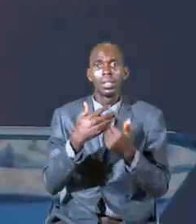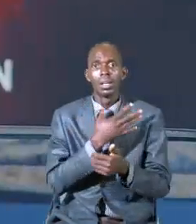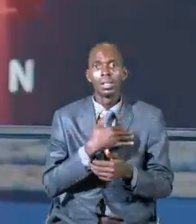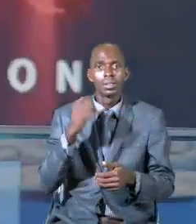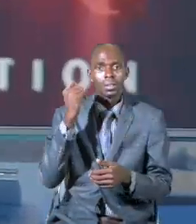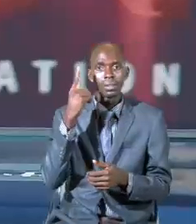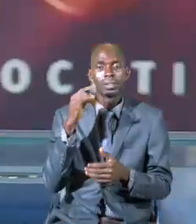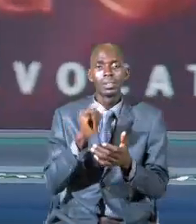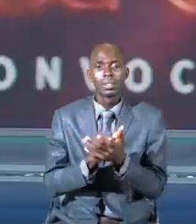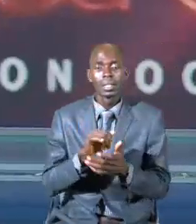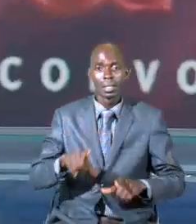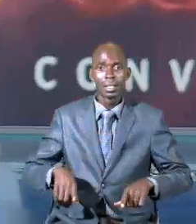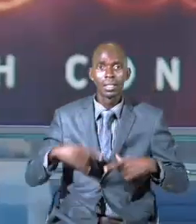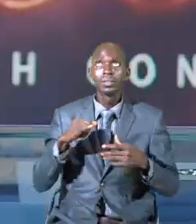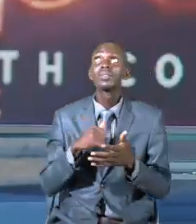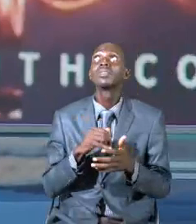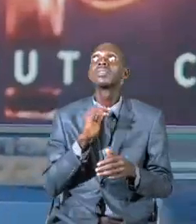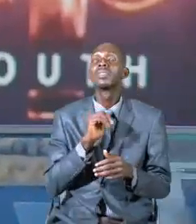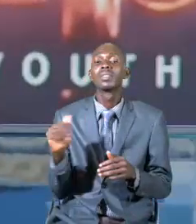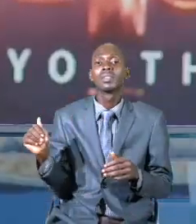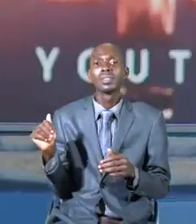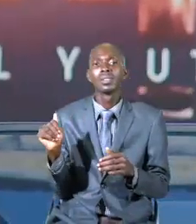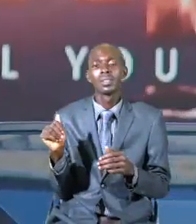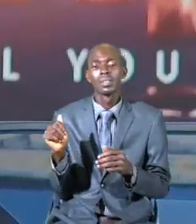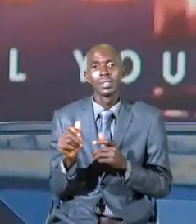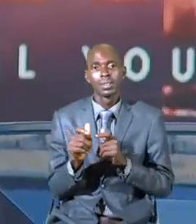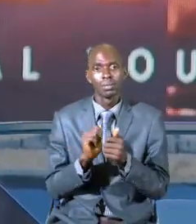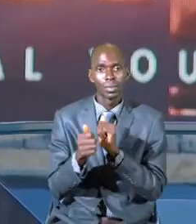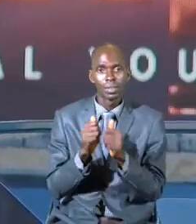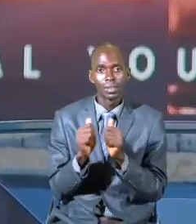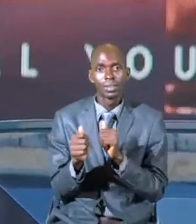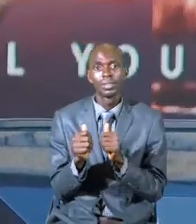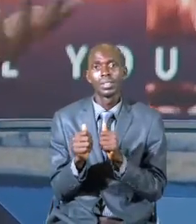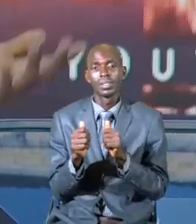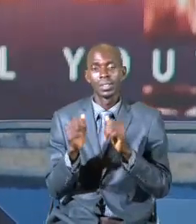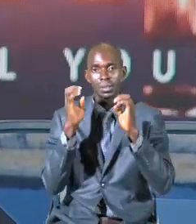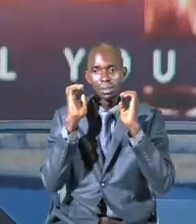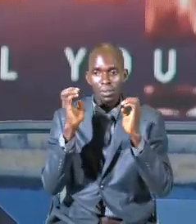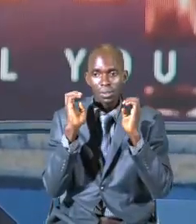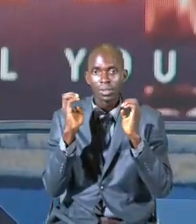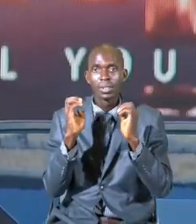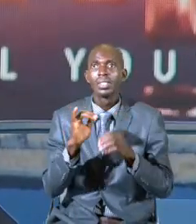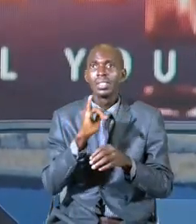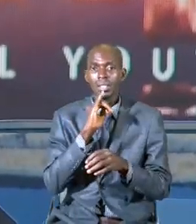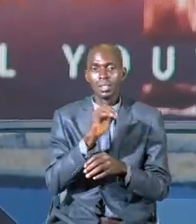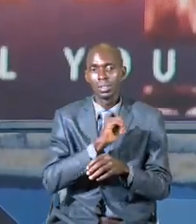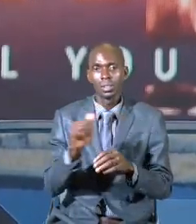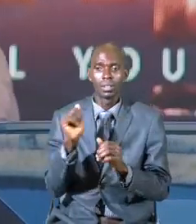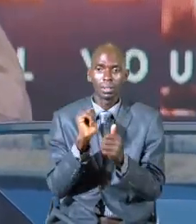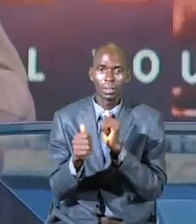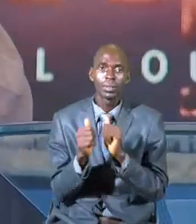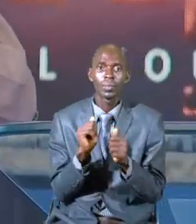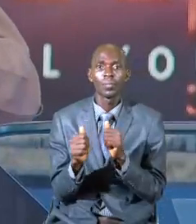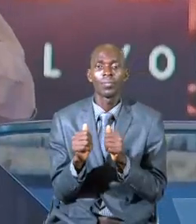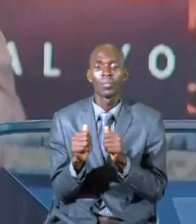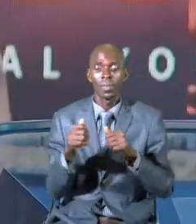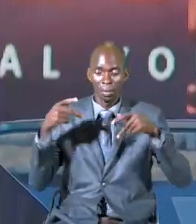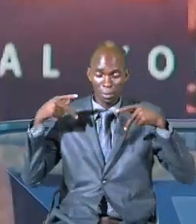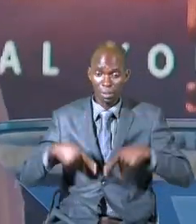a race, education is a race, profession is a race,